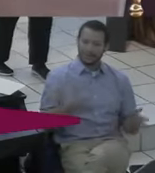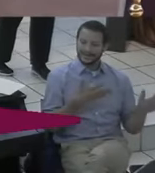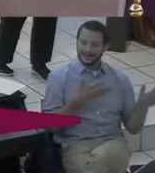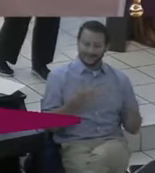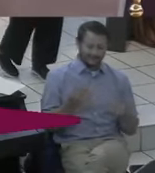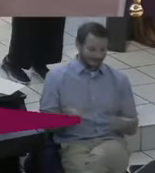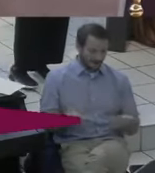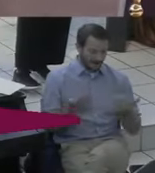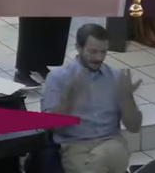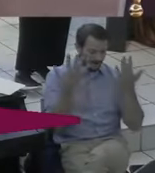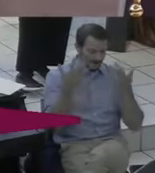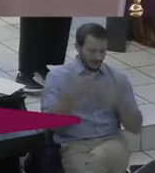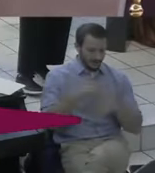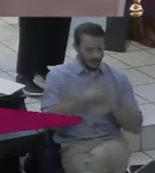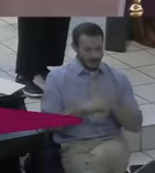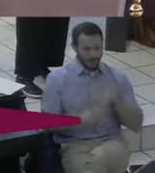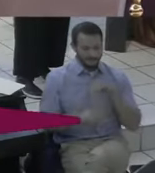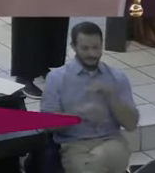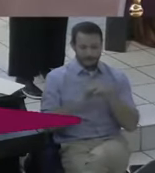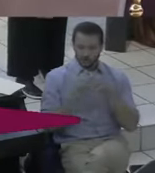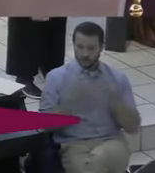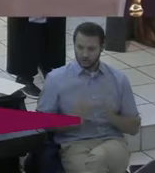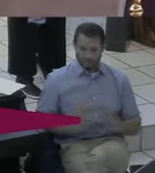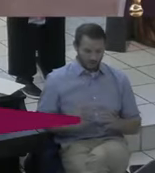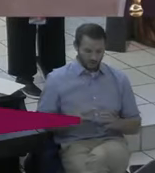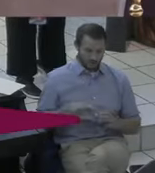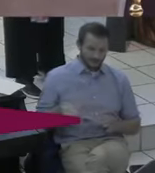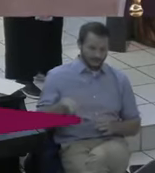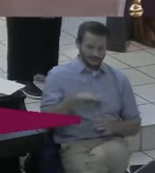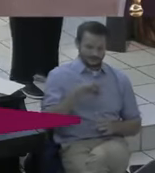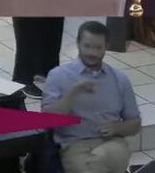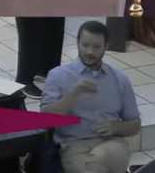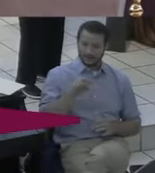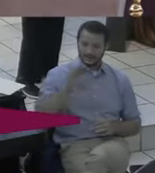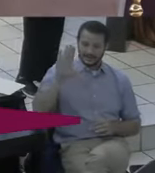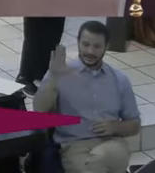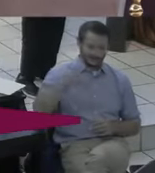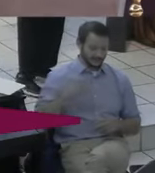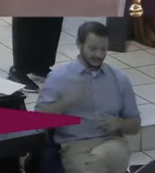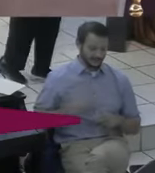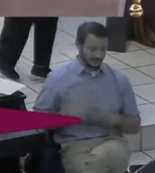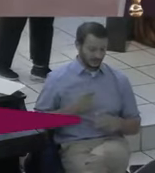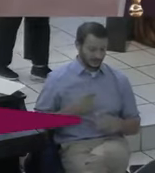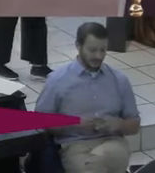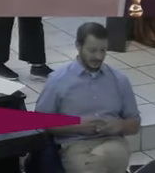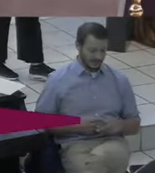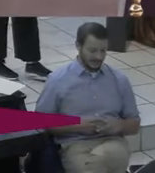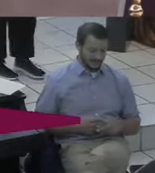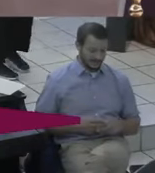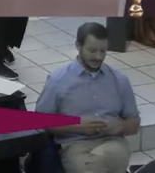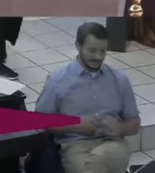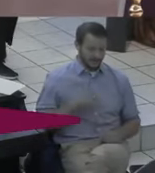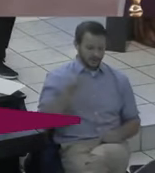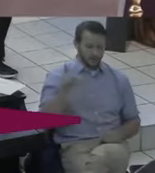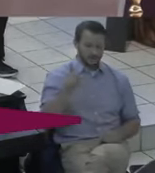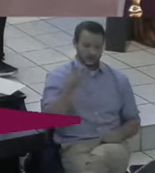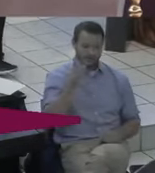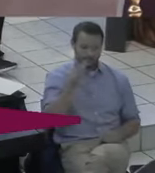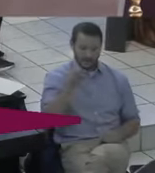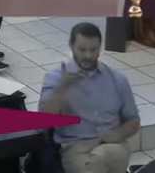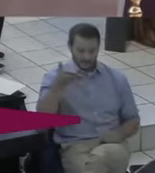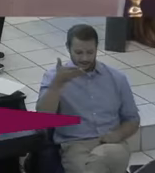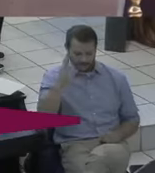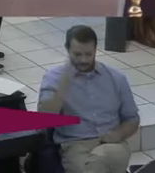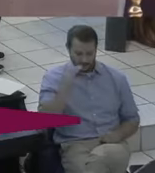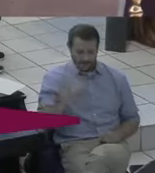you are wind and fire, Comforter. Spirit is your name. And you